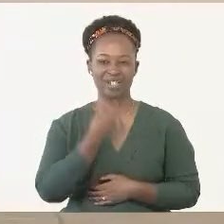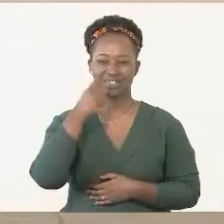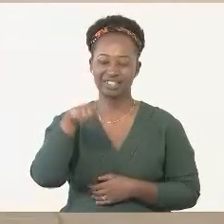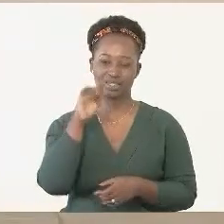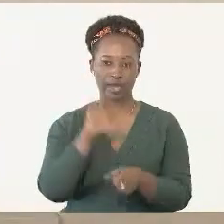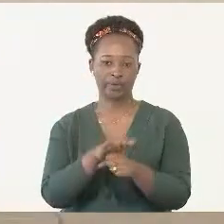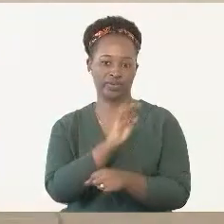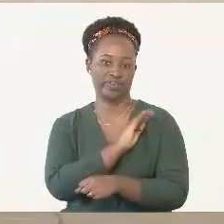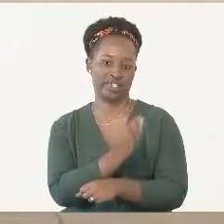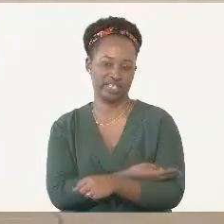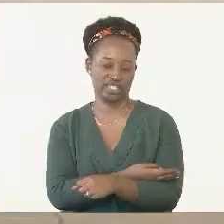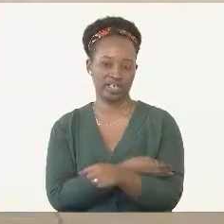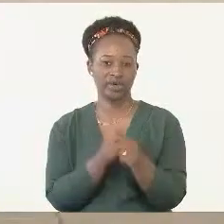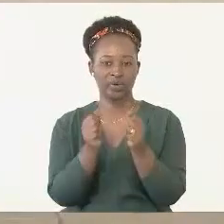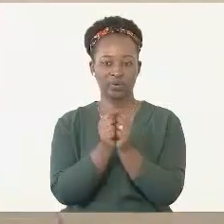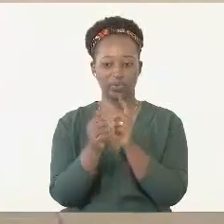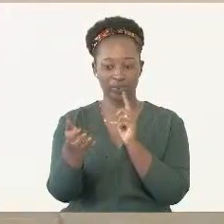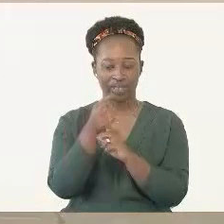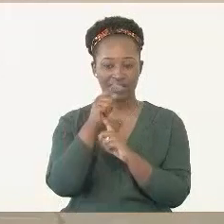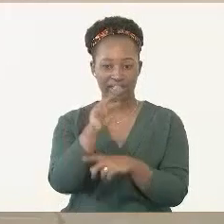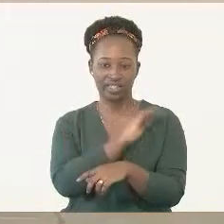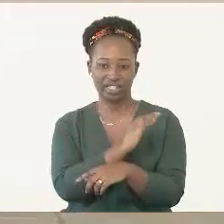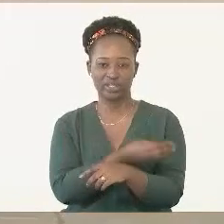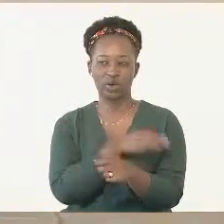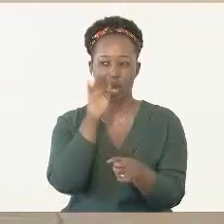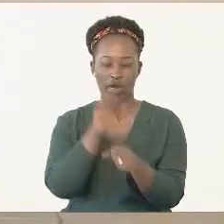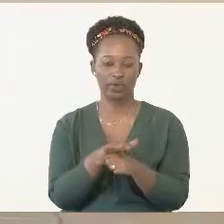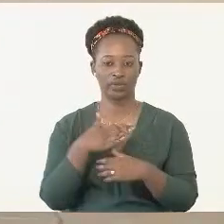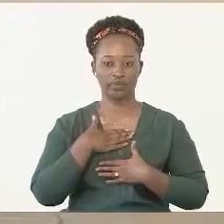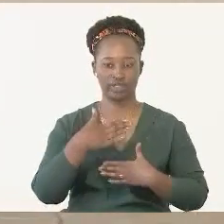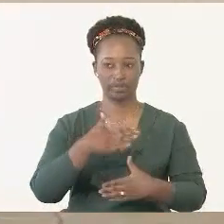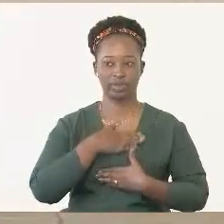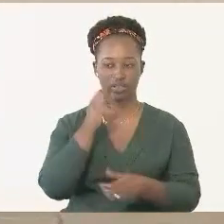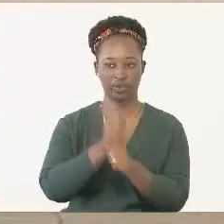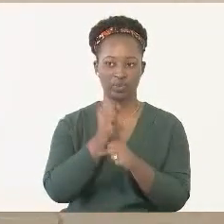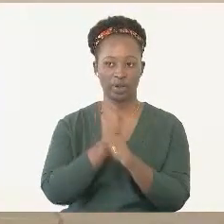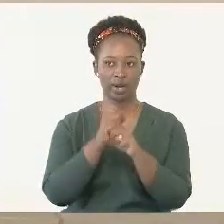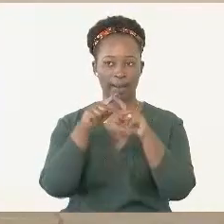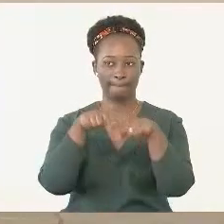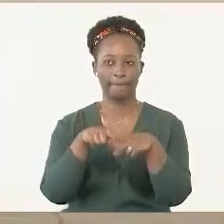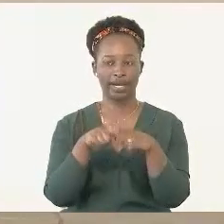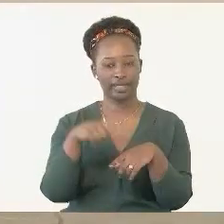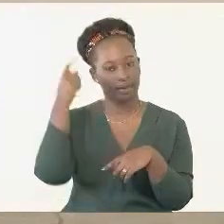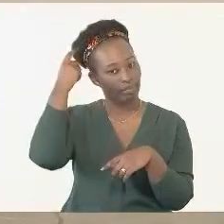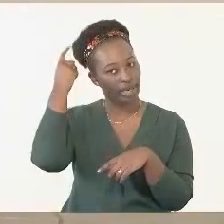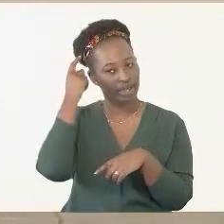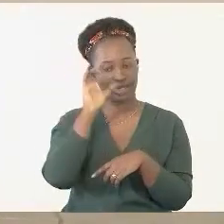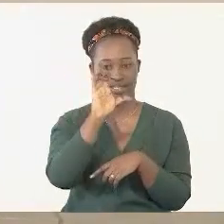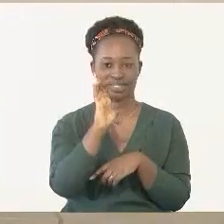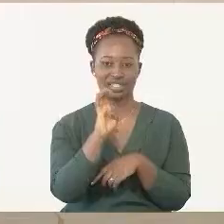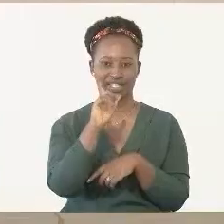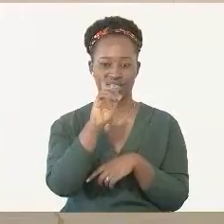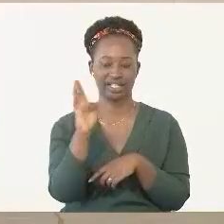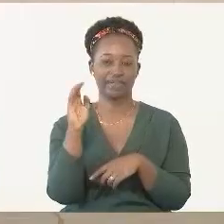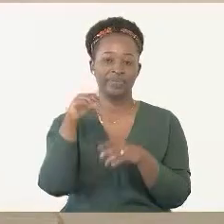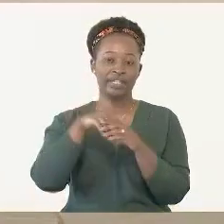of energy. To get that energy, there's a lot of respiration done by brain cells. In that process, there's